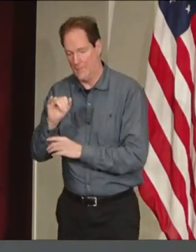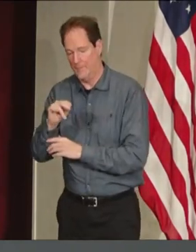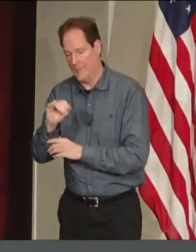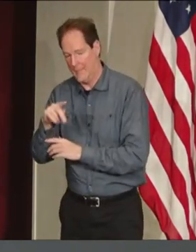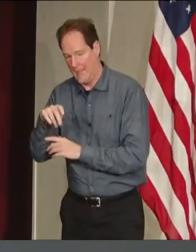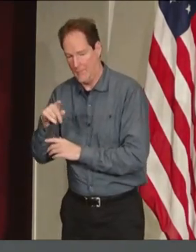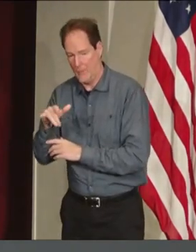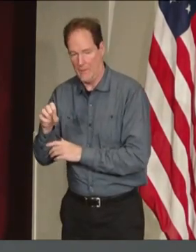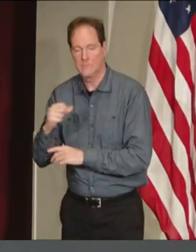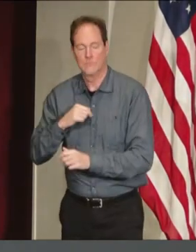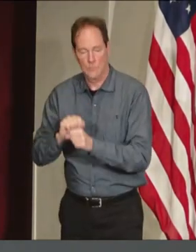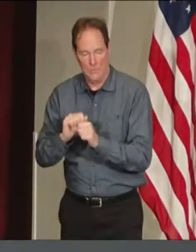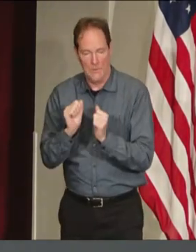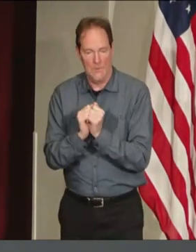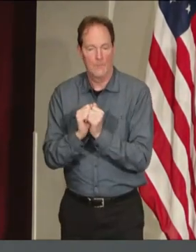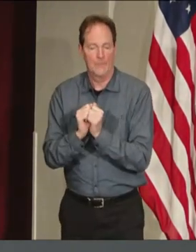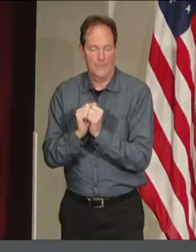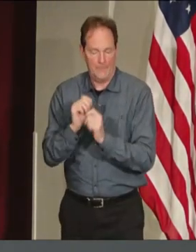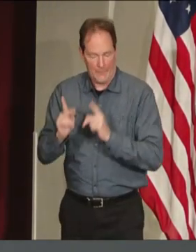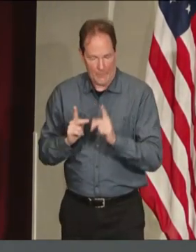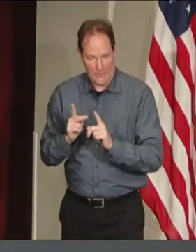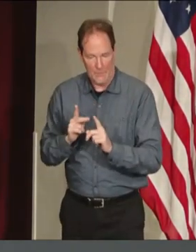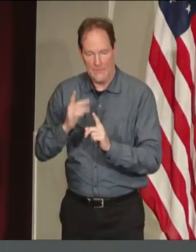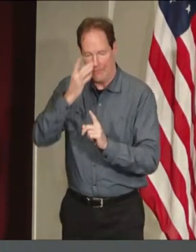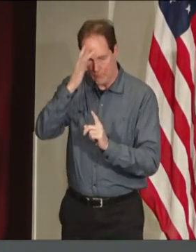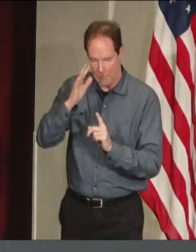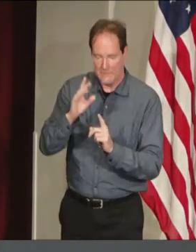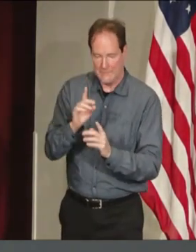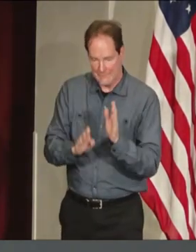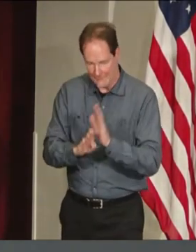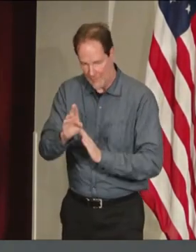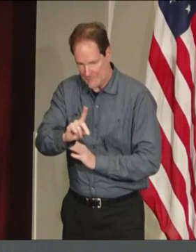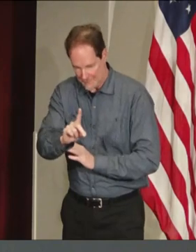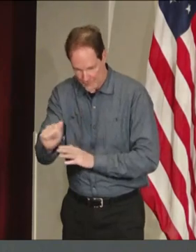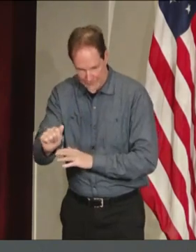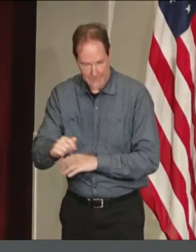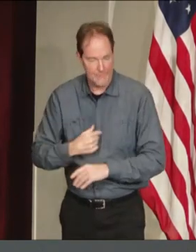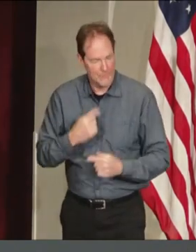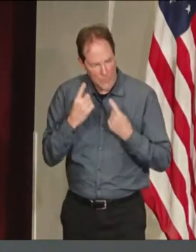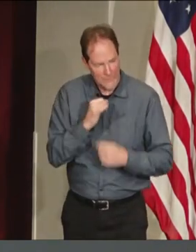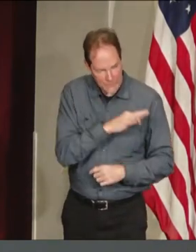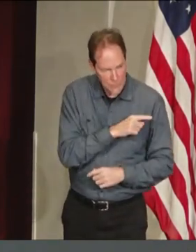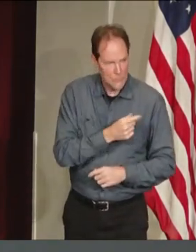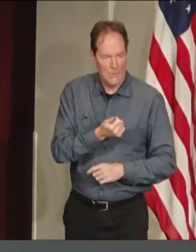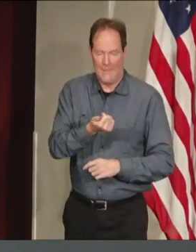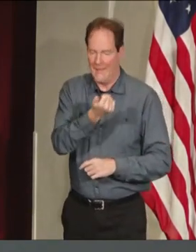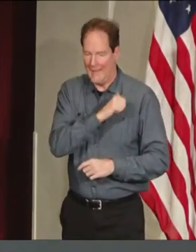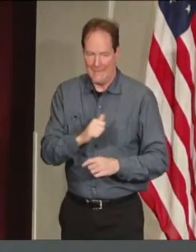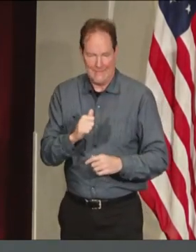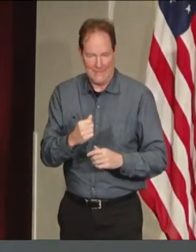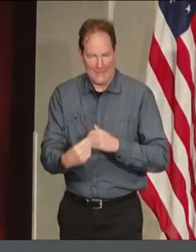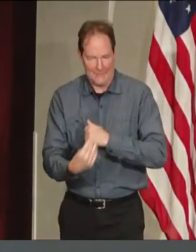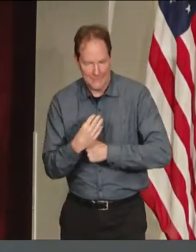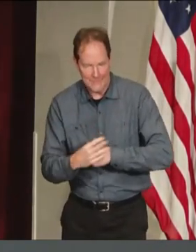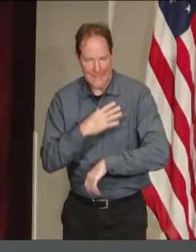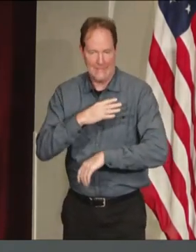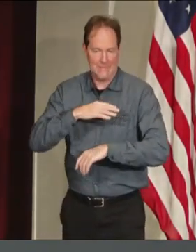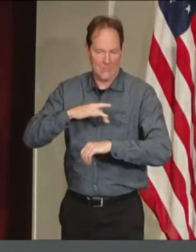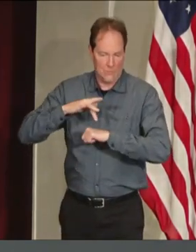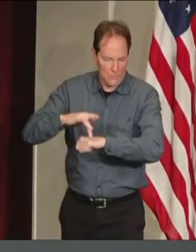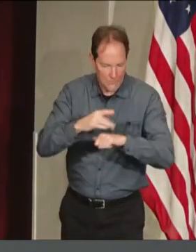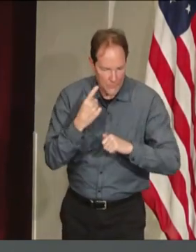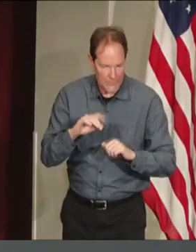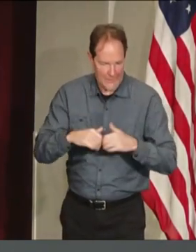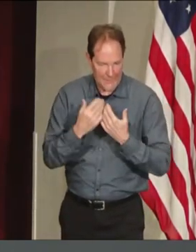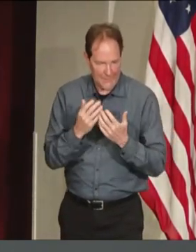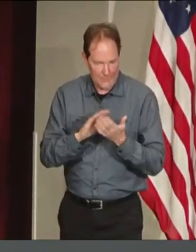with intellectual and developmental disabilities. And I was wondering if you have any advice or resources for ways